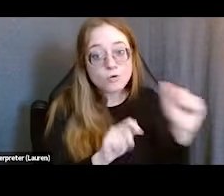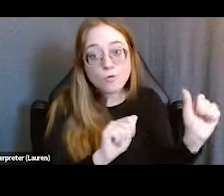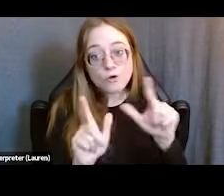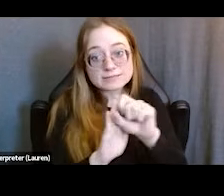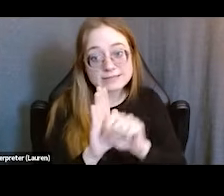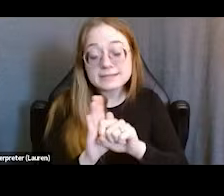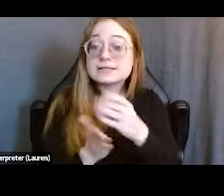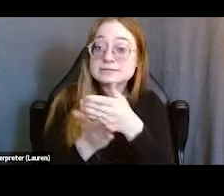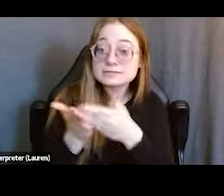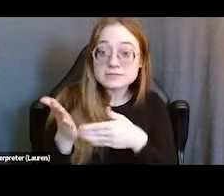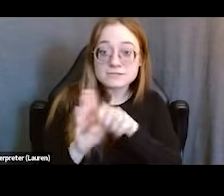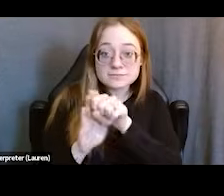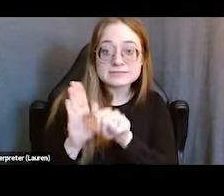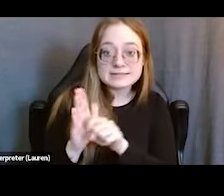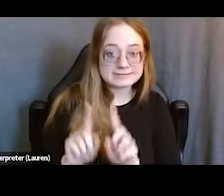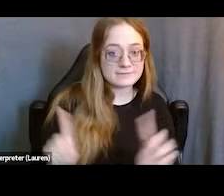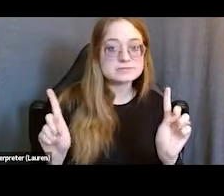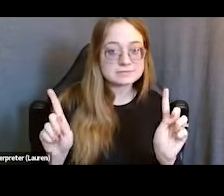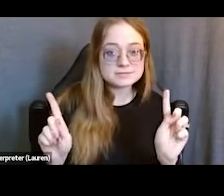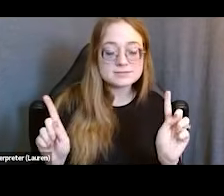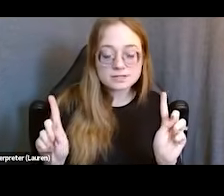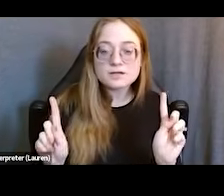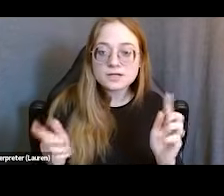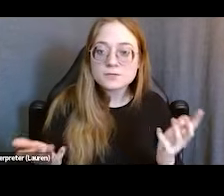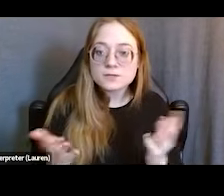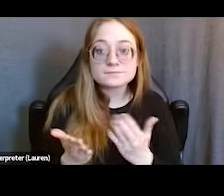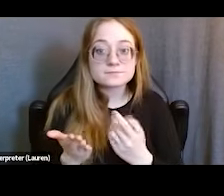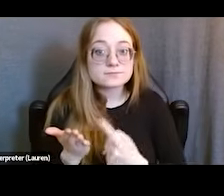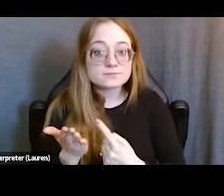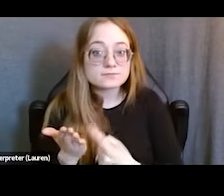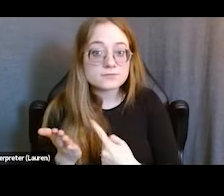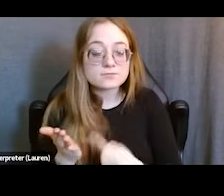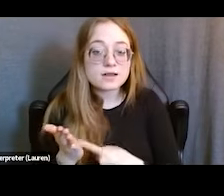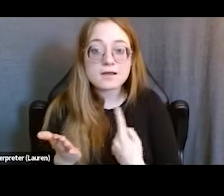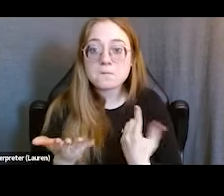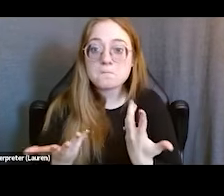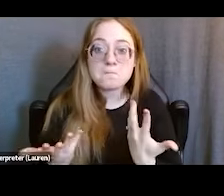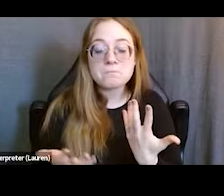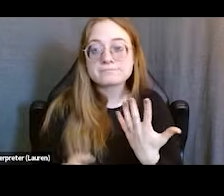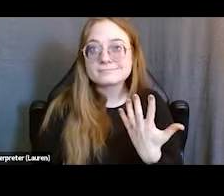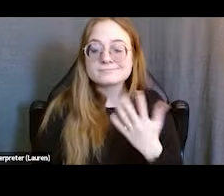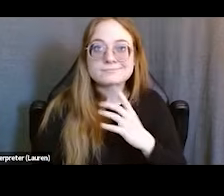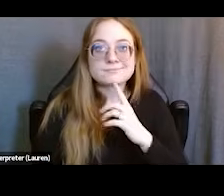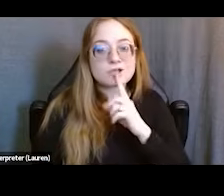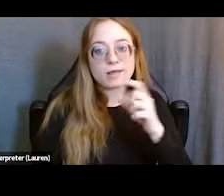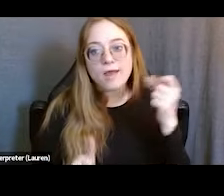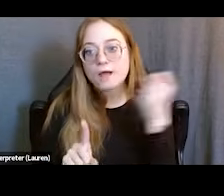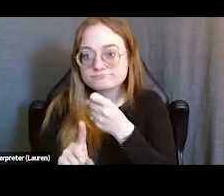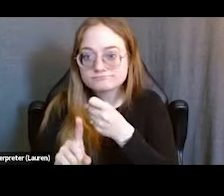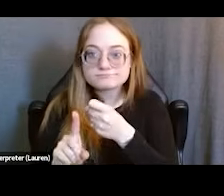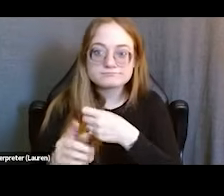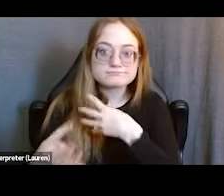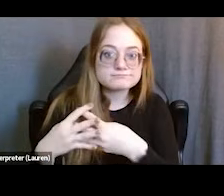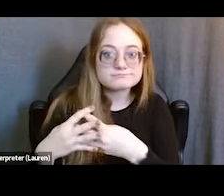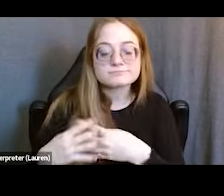in the it touches, young people touch a lot of law enforcement and end up in juvenile detention centers. And the goal